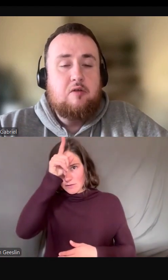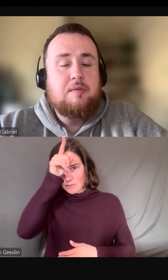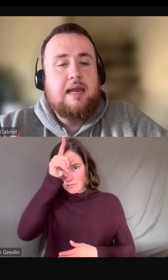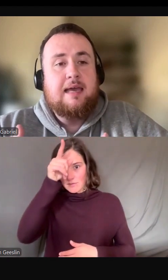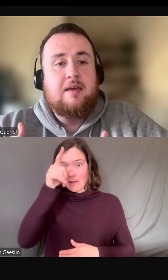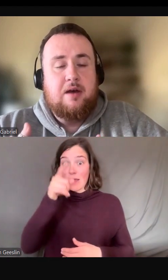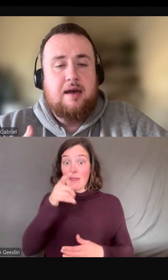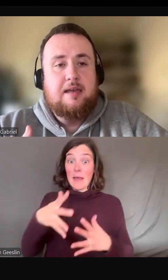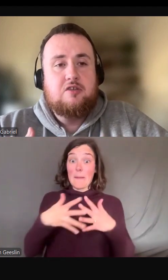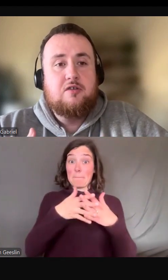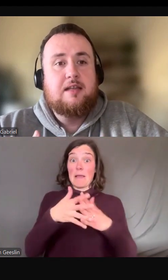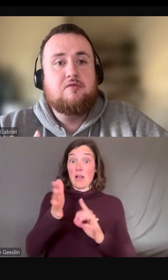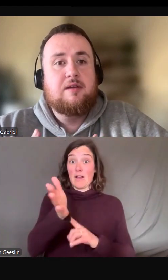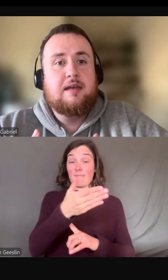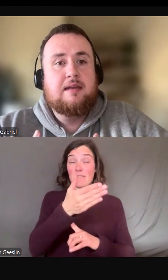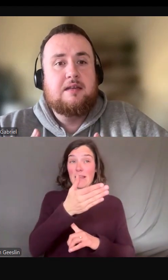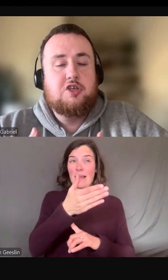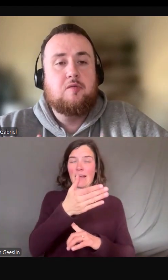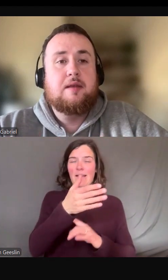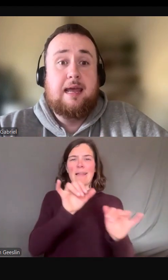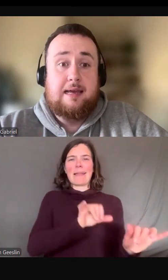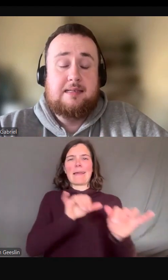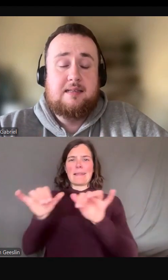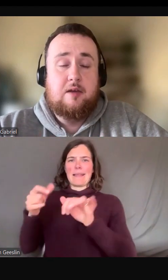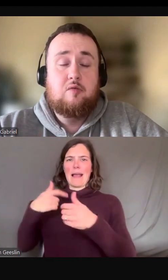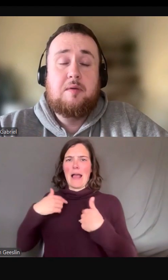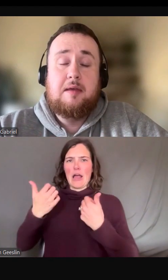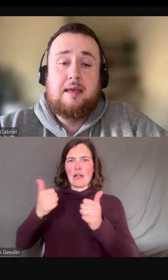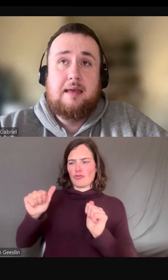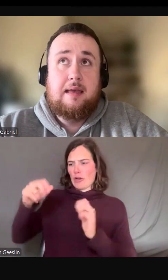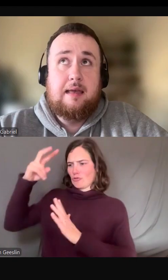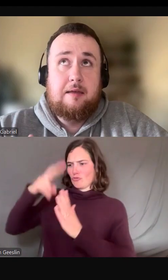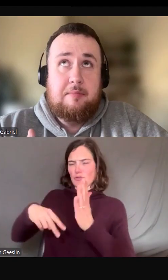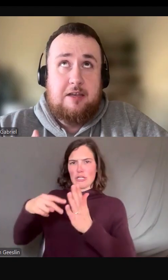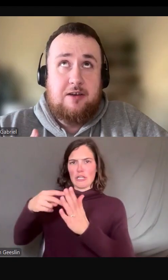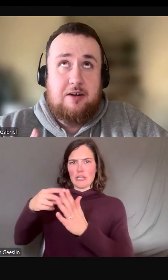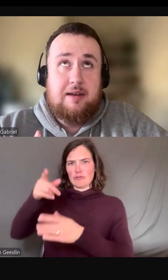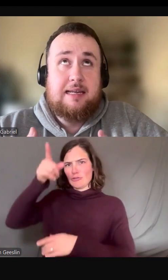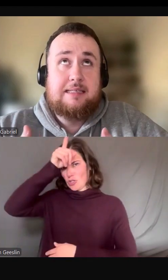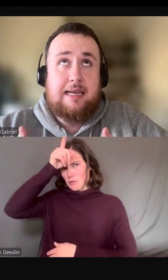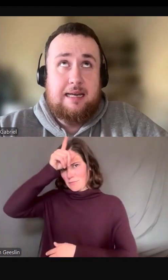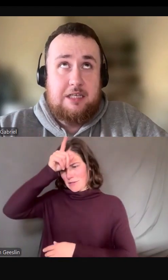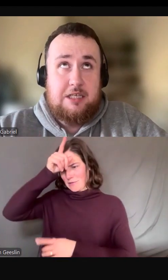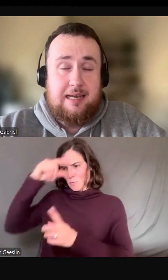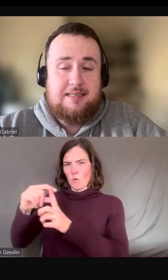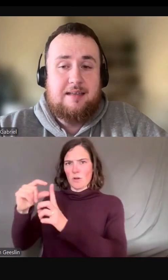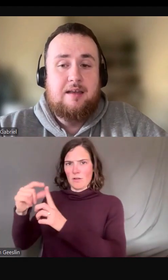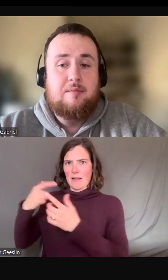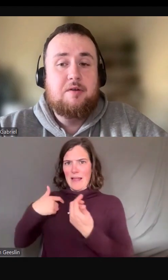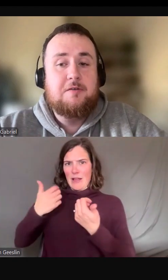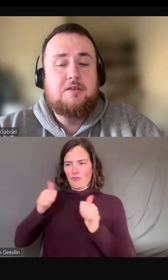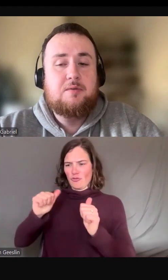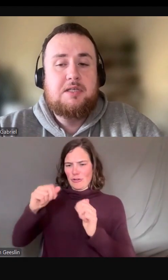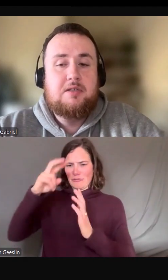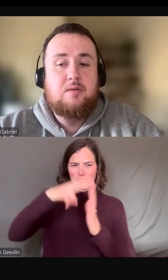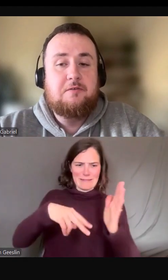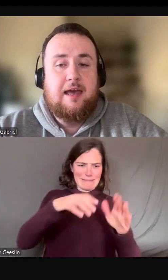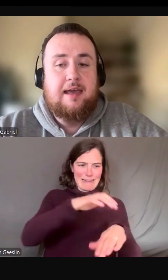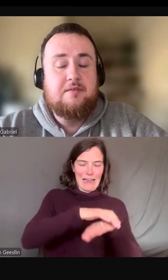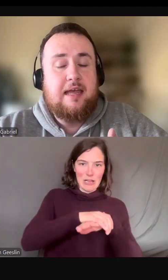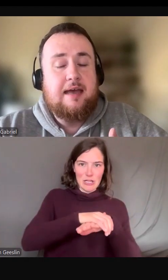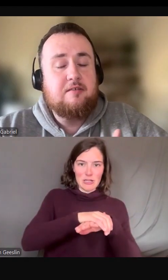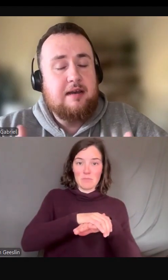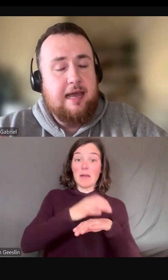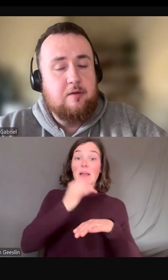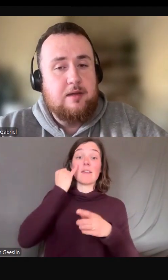it would be like if I tried to read German text. It would be me trying to read it as English text. But if you switch it to a flag